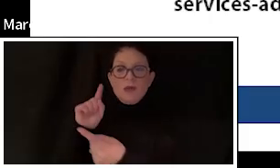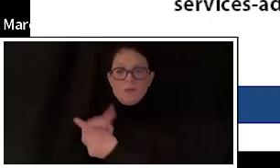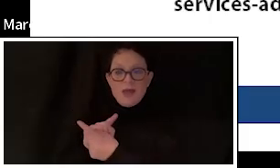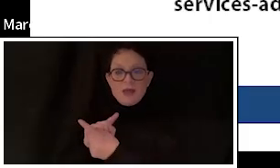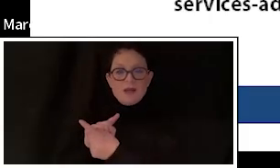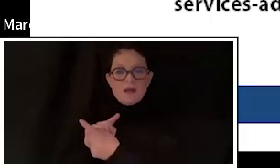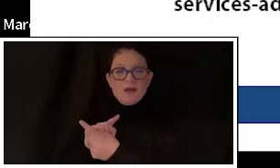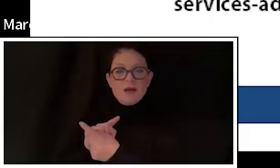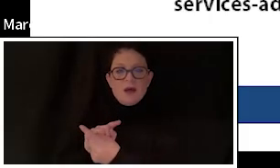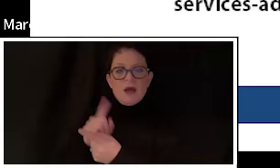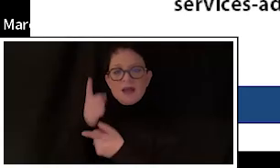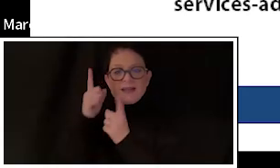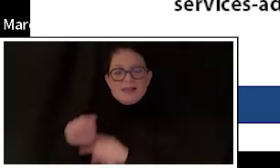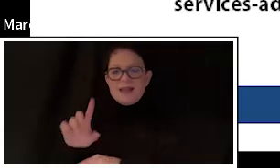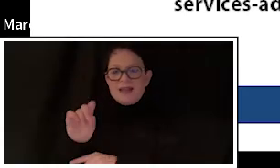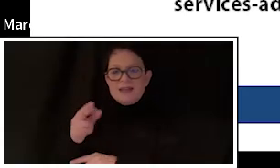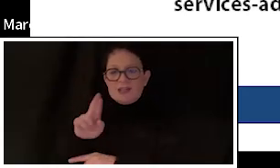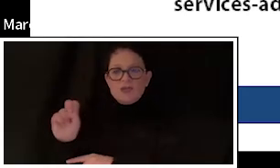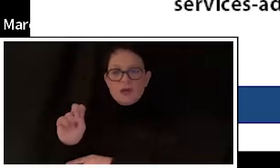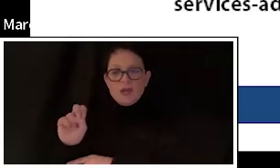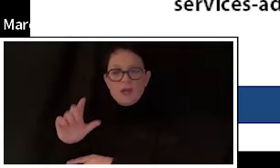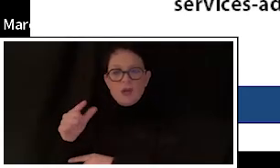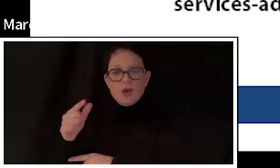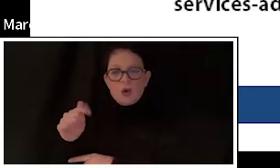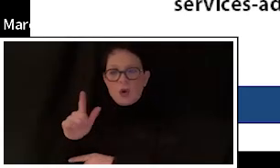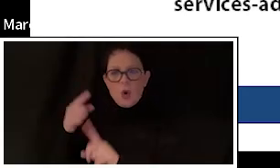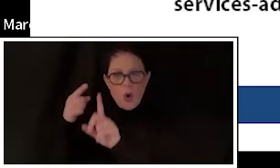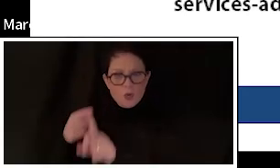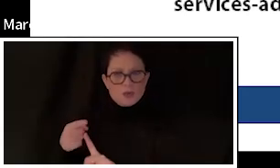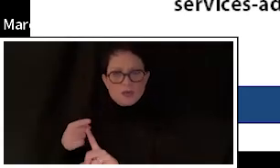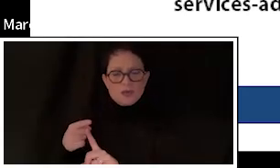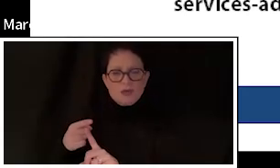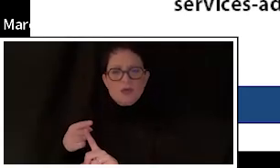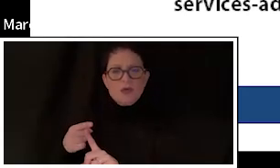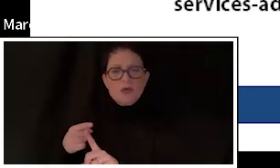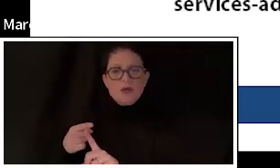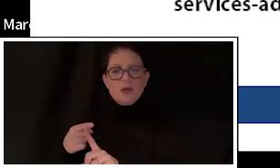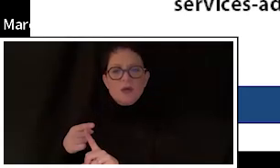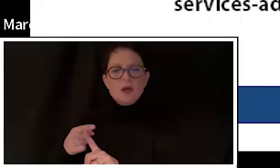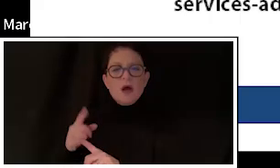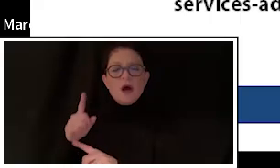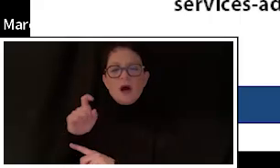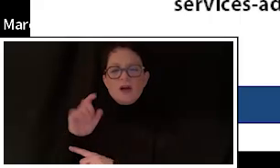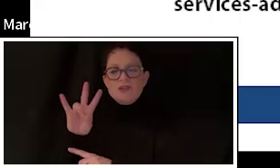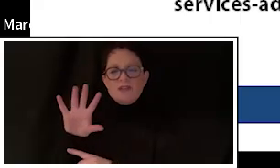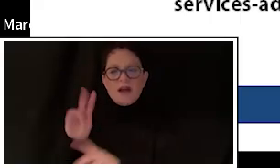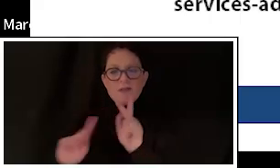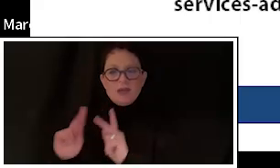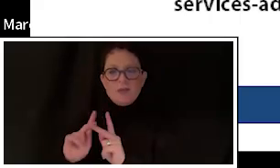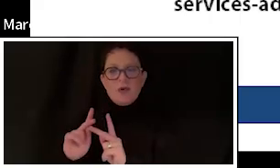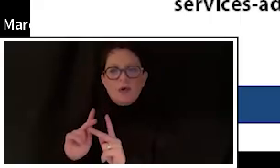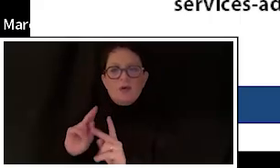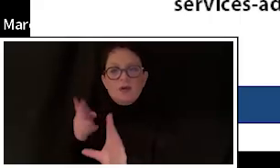consent decree goals, which was to get 175 people